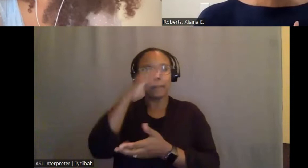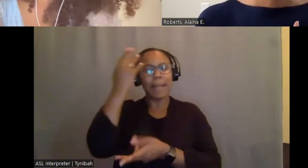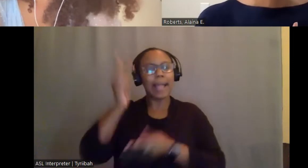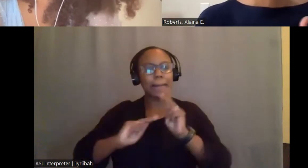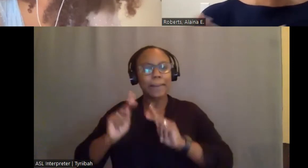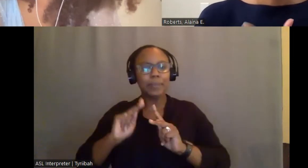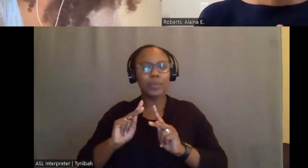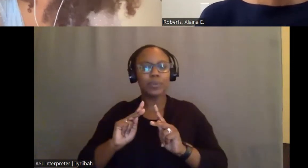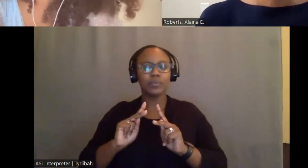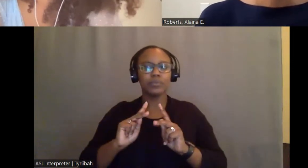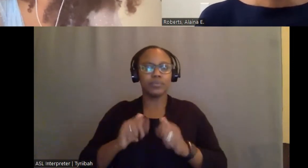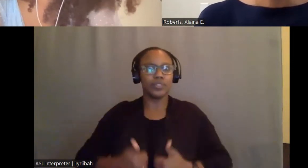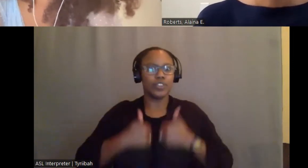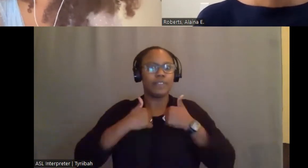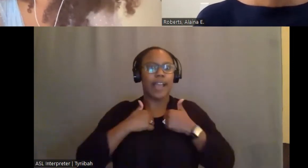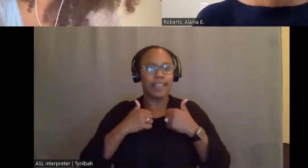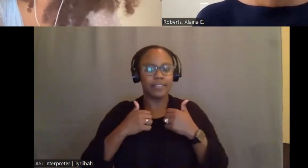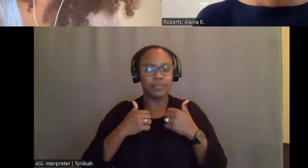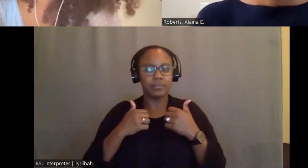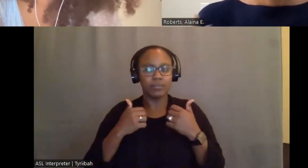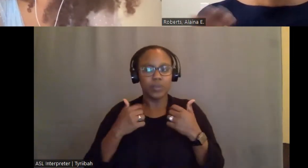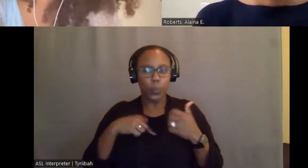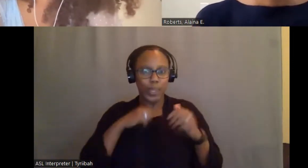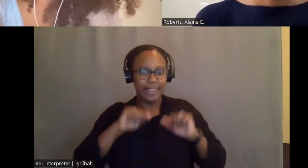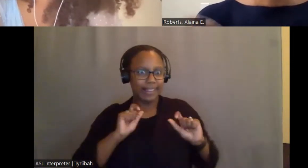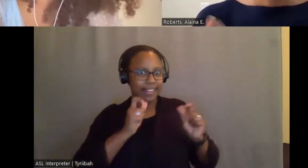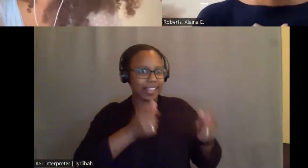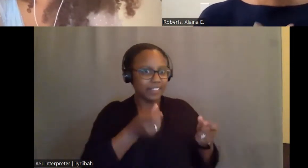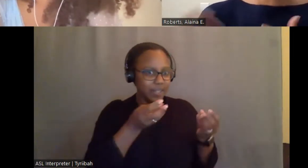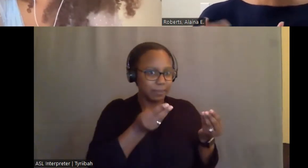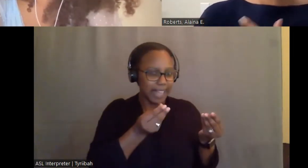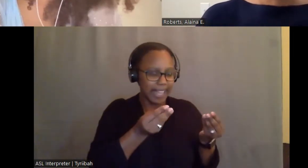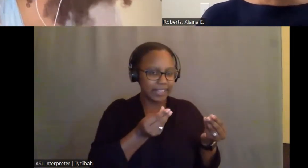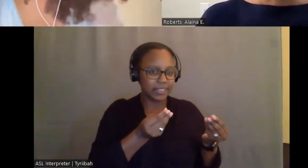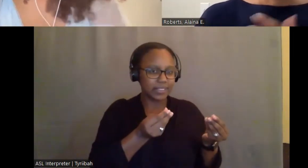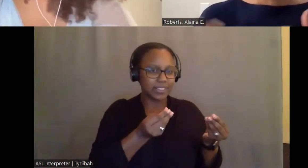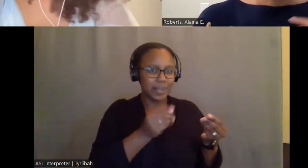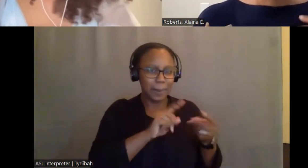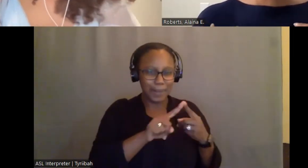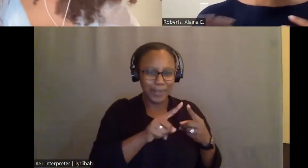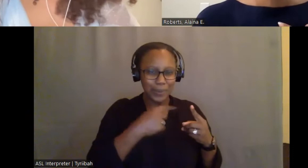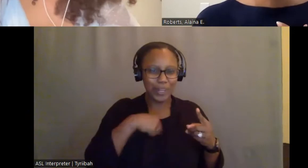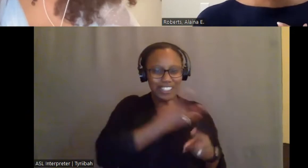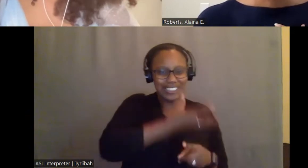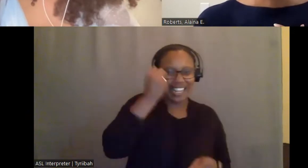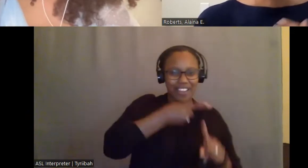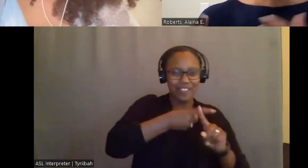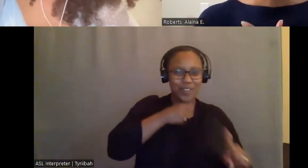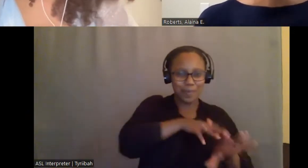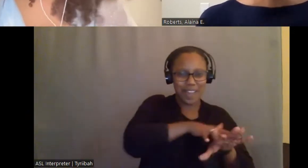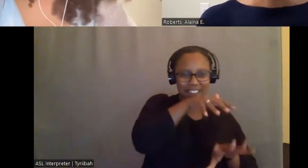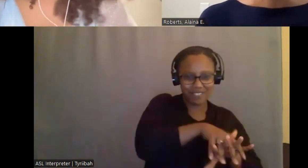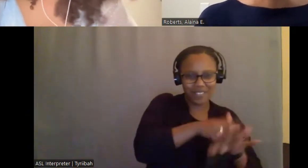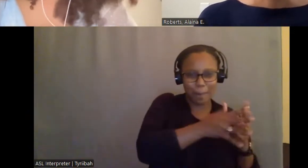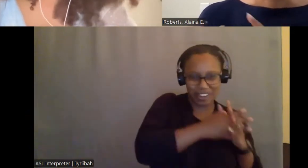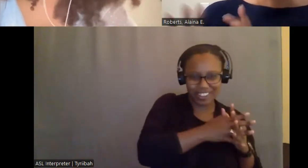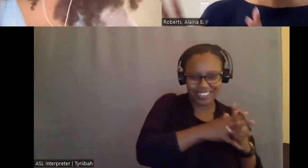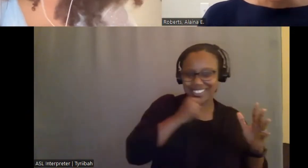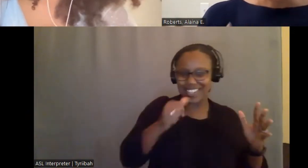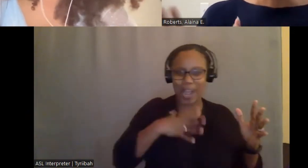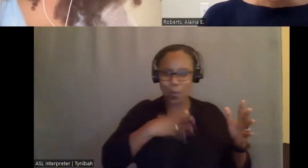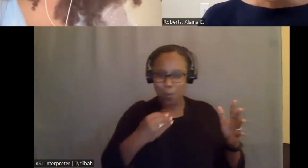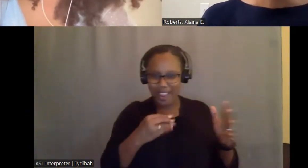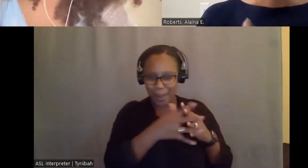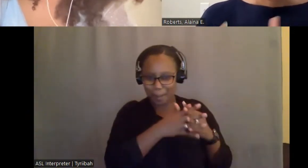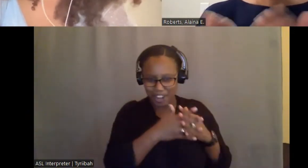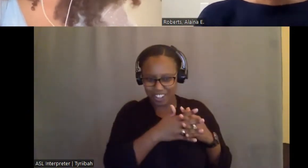here in Indian territory. We can give these people land. And that's because we're taking it from Native Americans. We're not taking it from white Americans in Indian territory. And so that